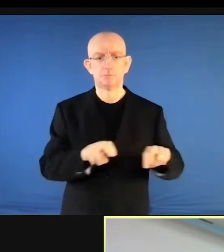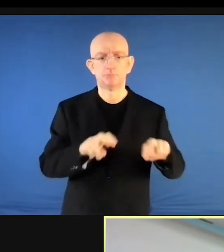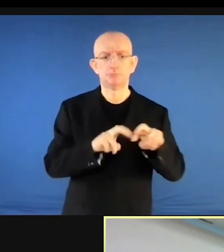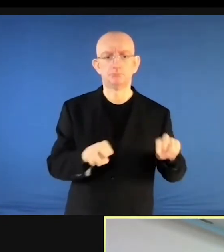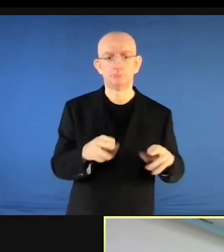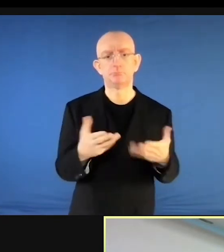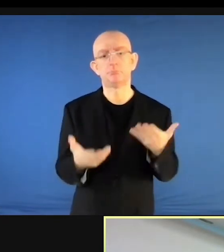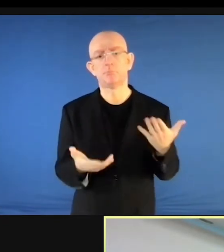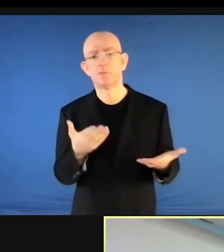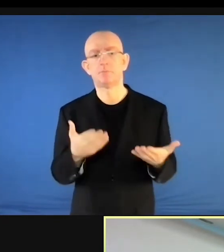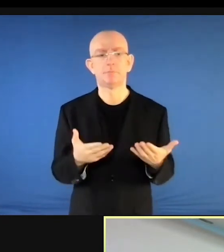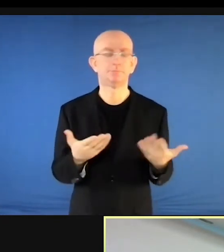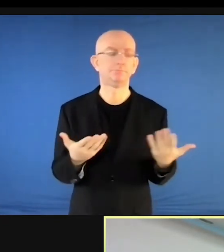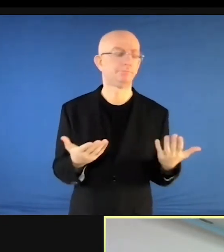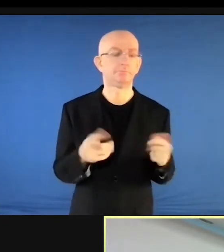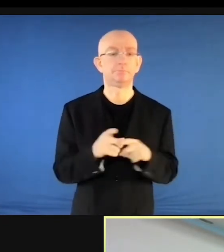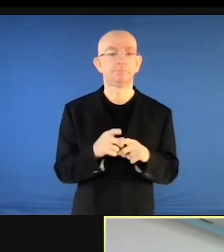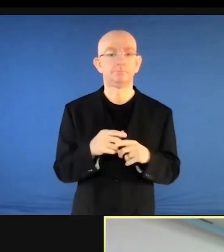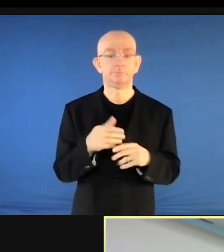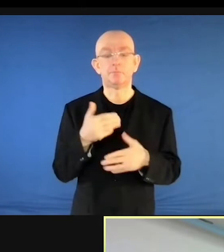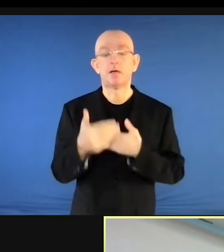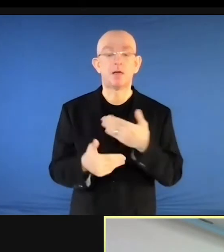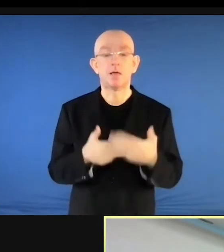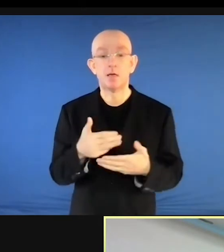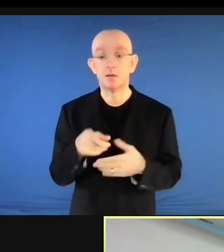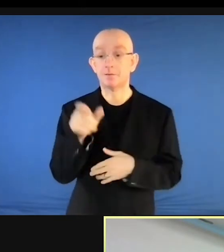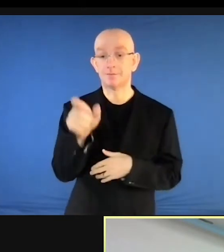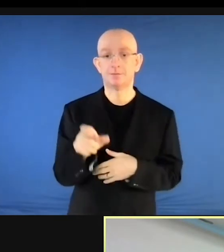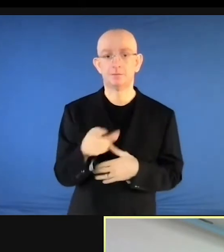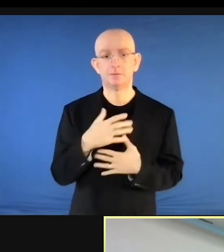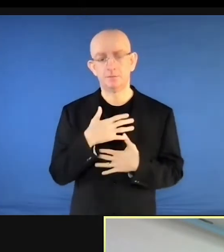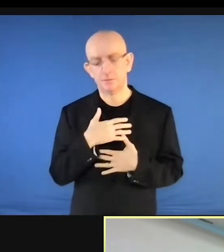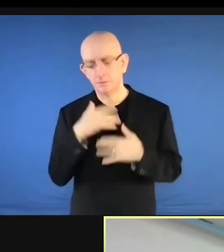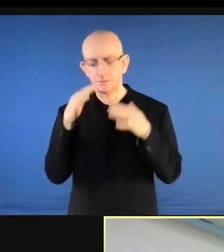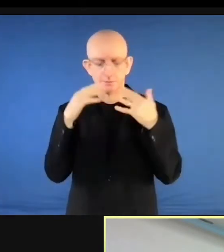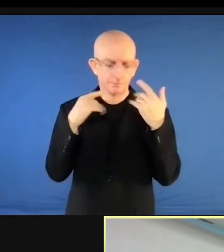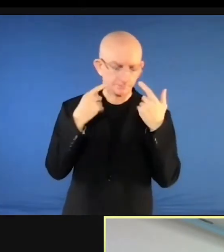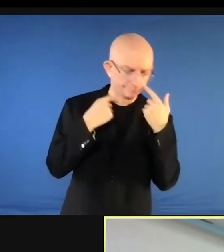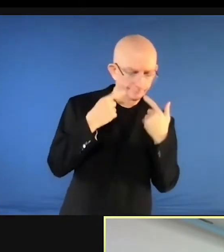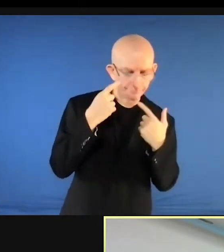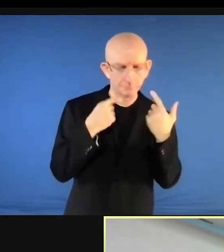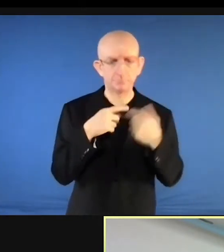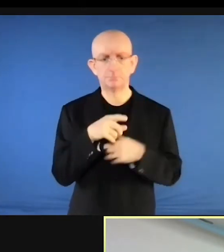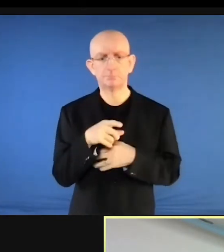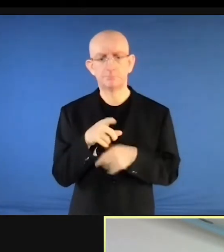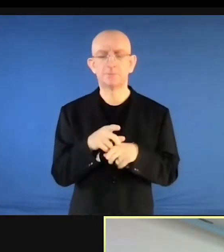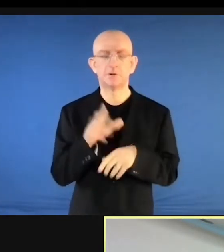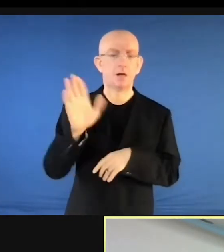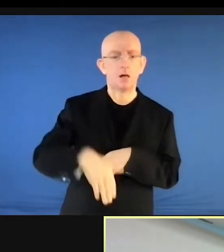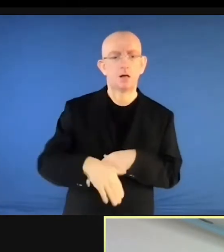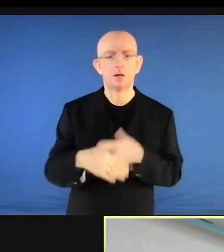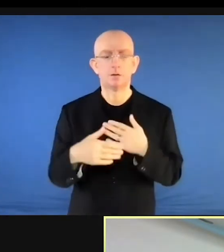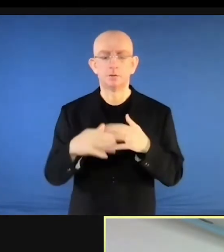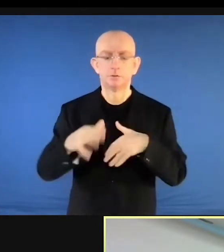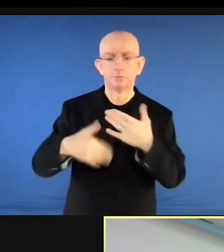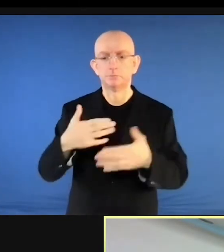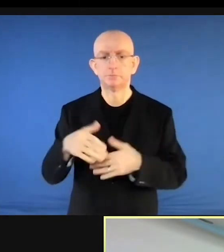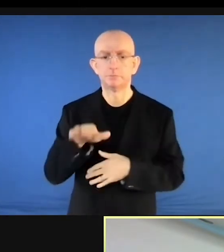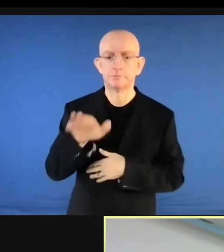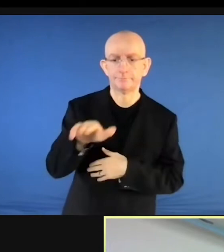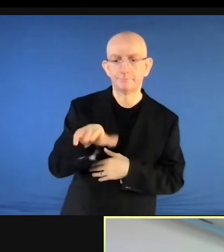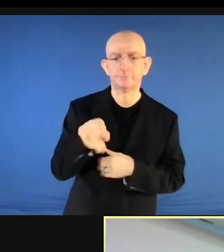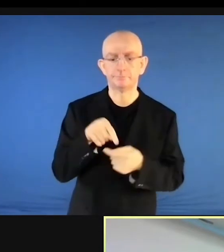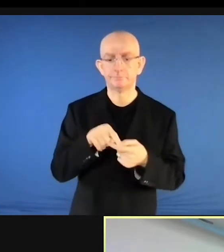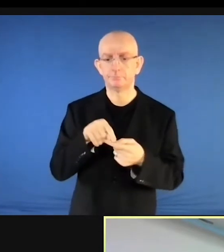distress of the subject of the participant in the